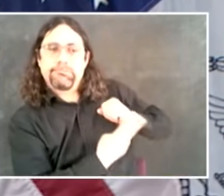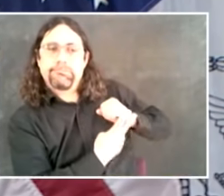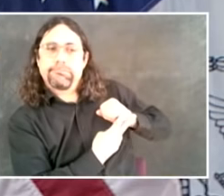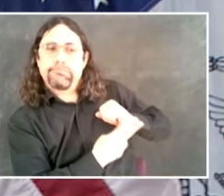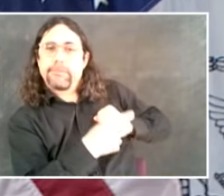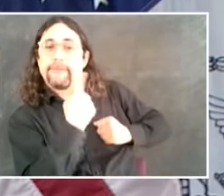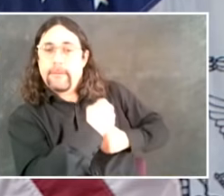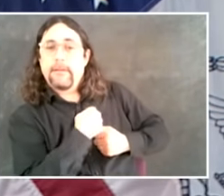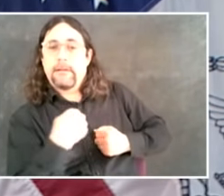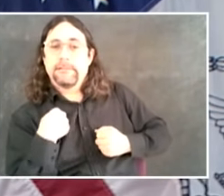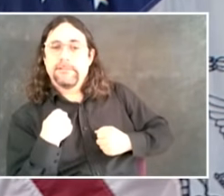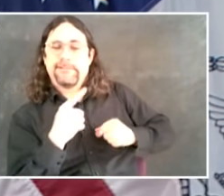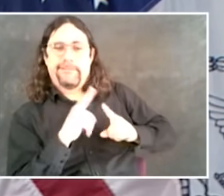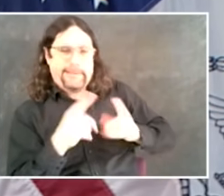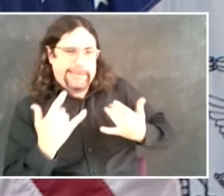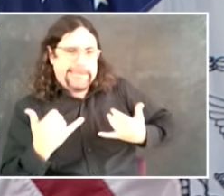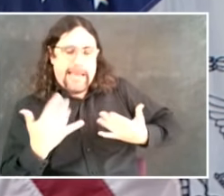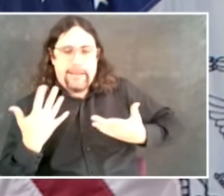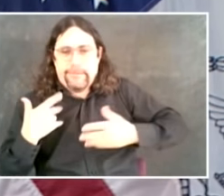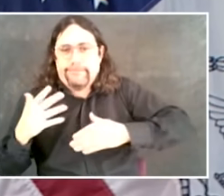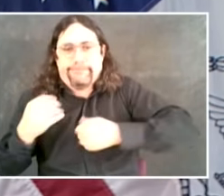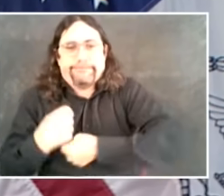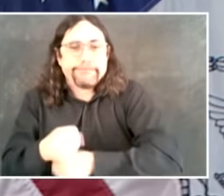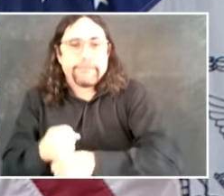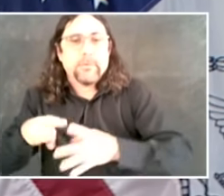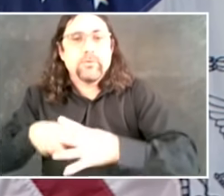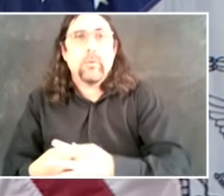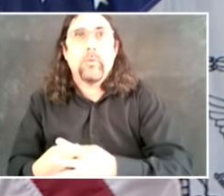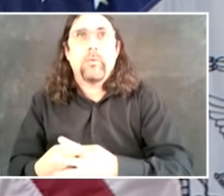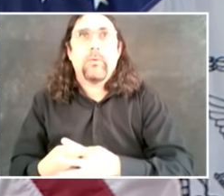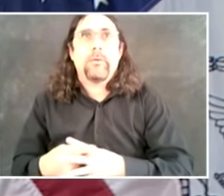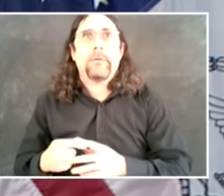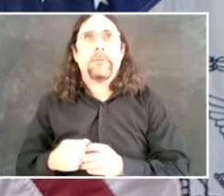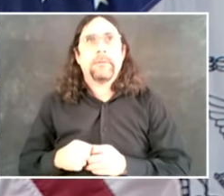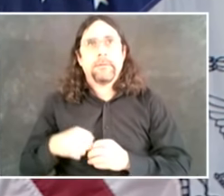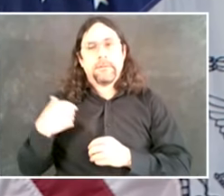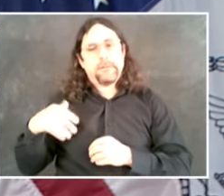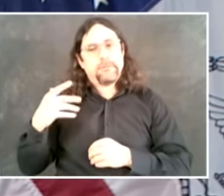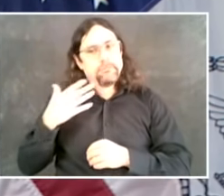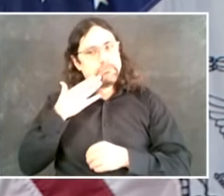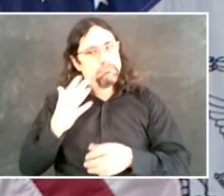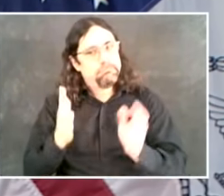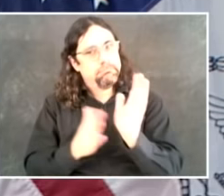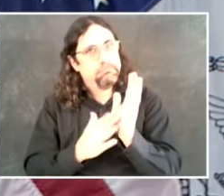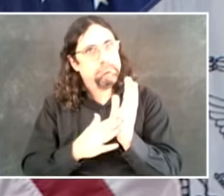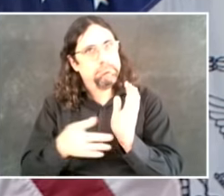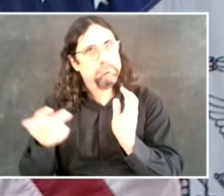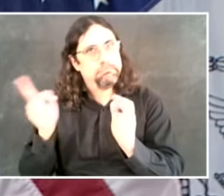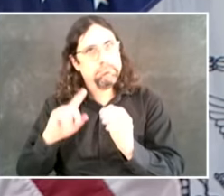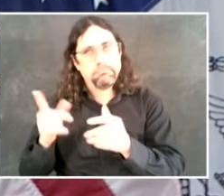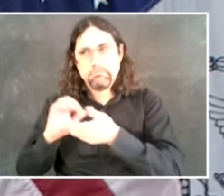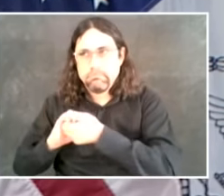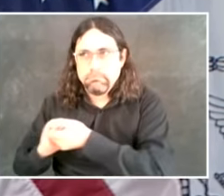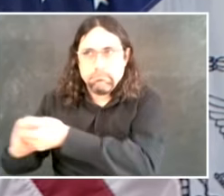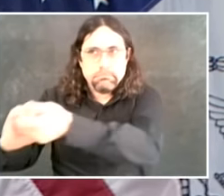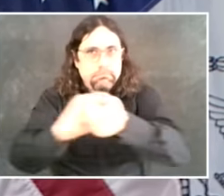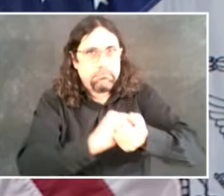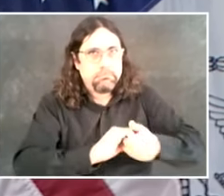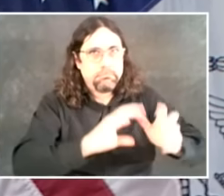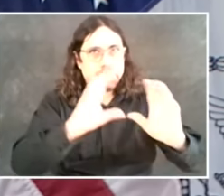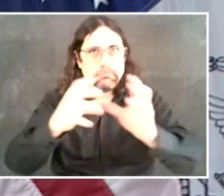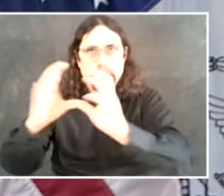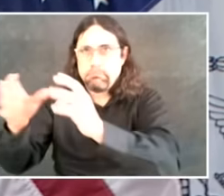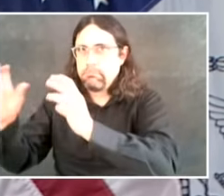quickly. A lot of partners brought together, a lot of different moving parts that had to be made sense of. It's never been done before.